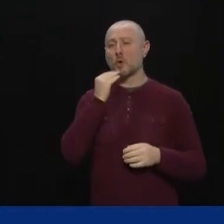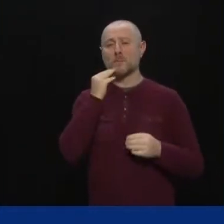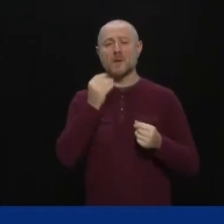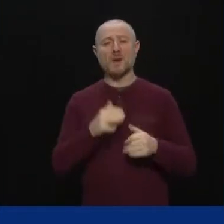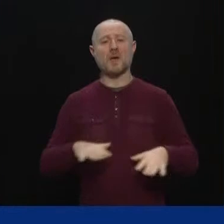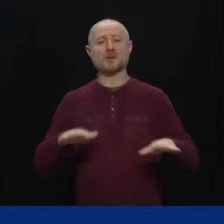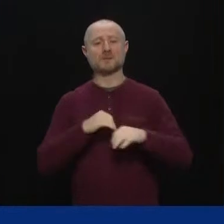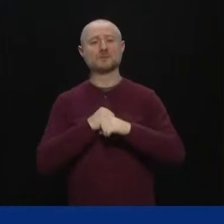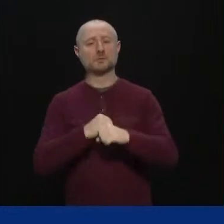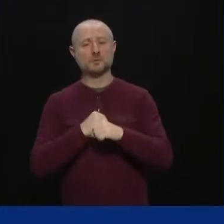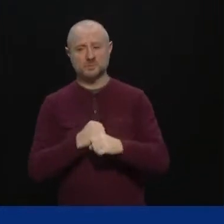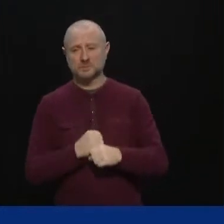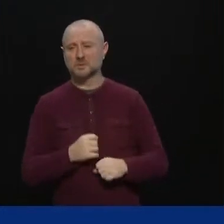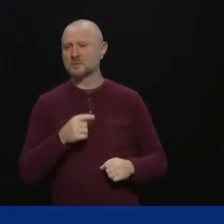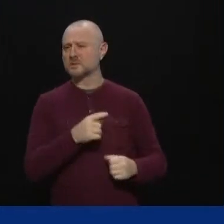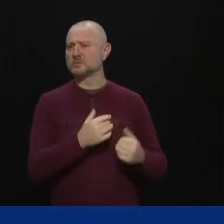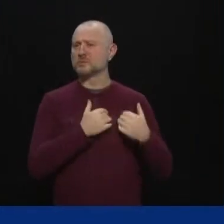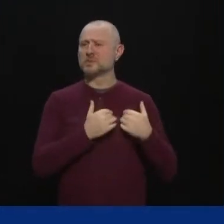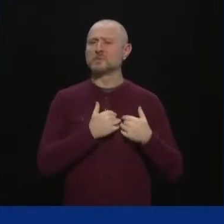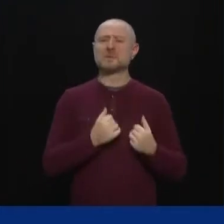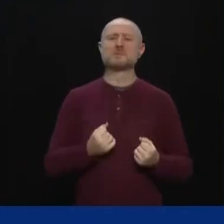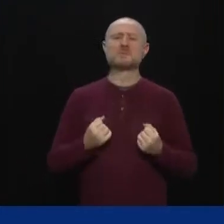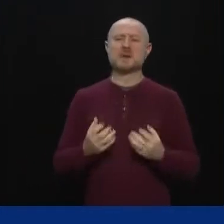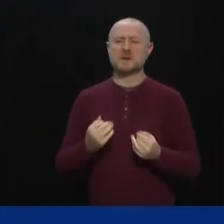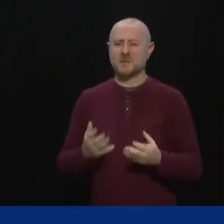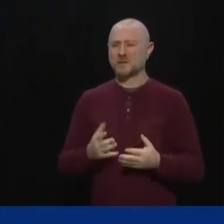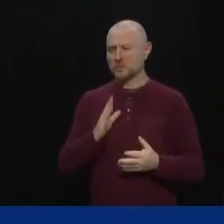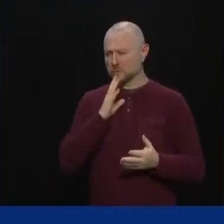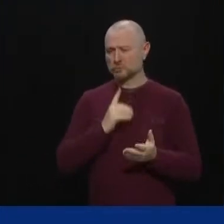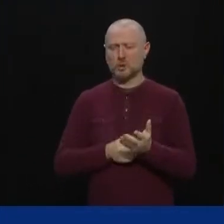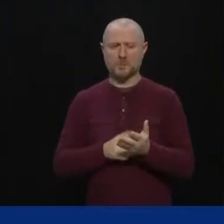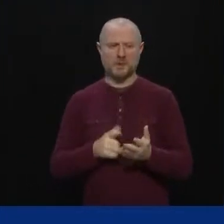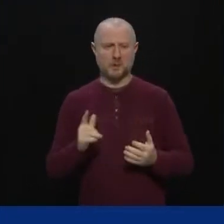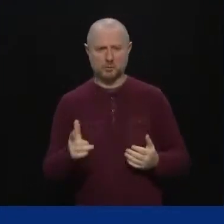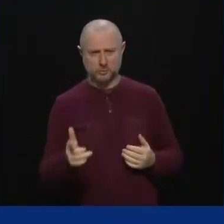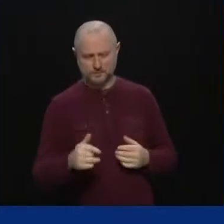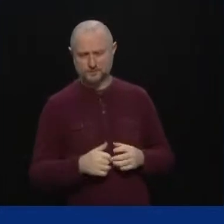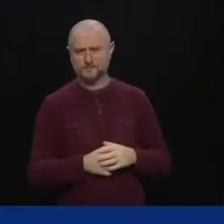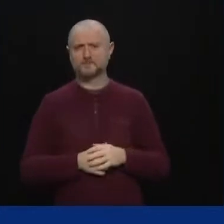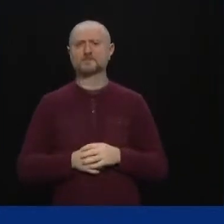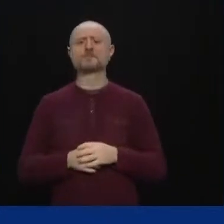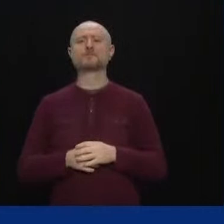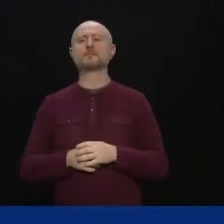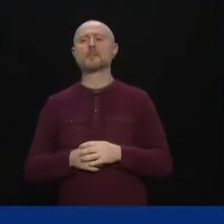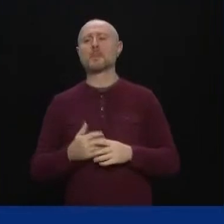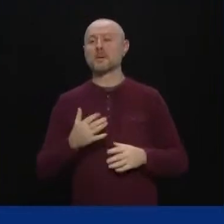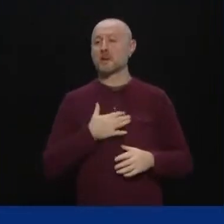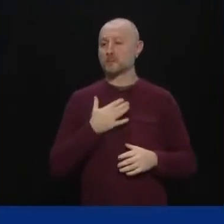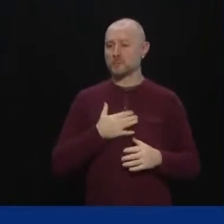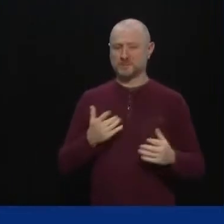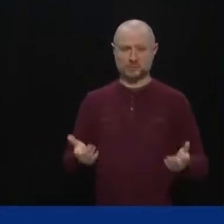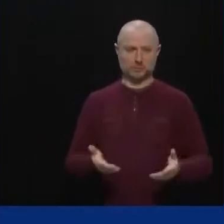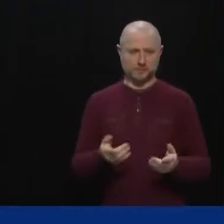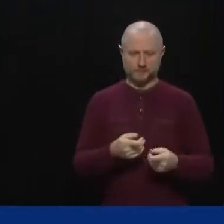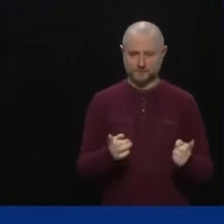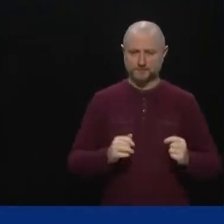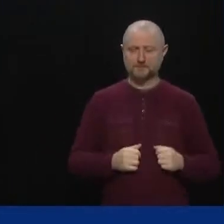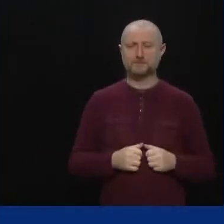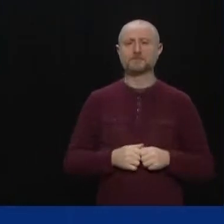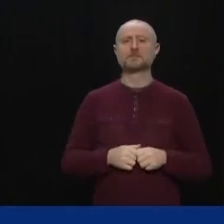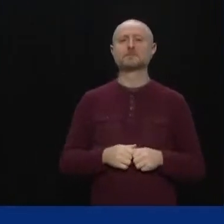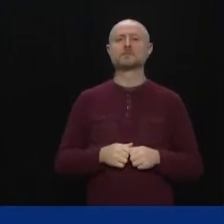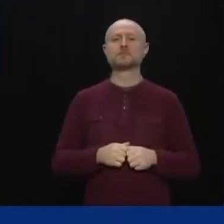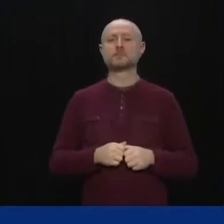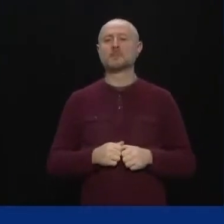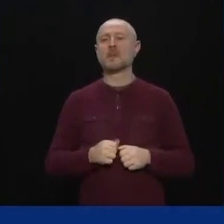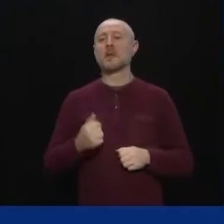Services encompasses a lot, and you'll be talking about that as well. So it's delighted to be here as well. And again, I just want to acknowledge that